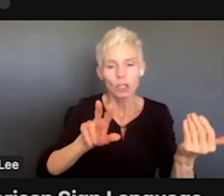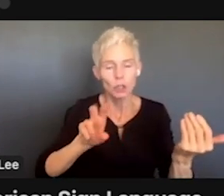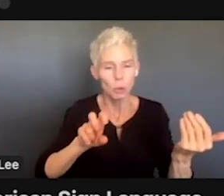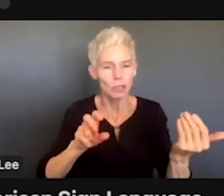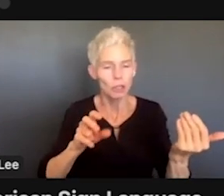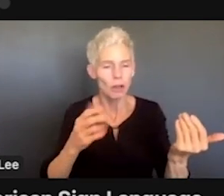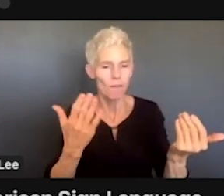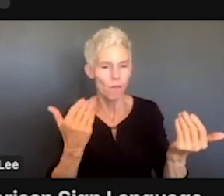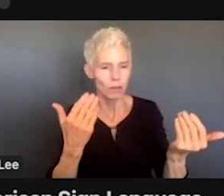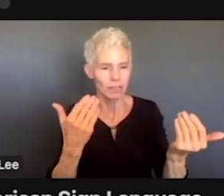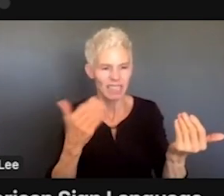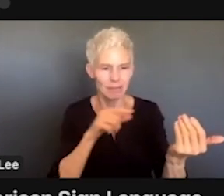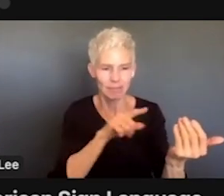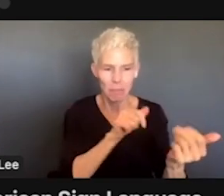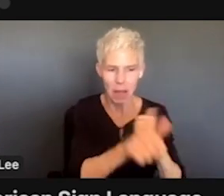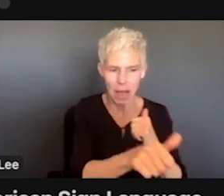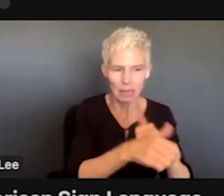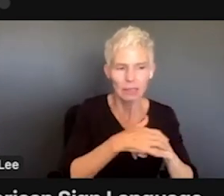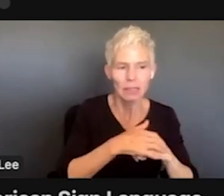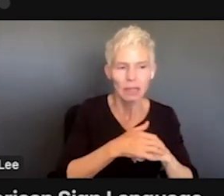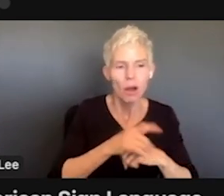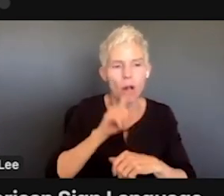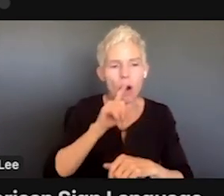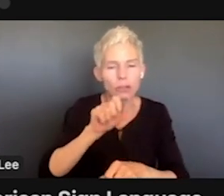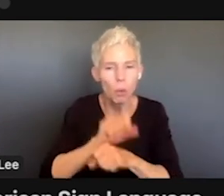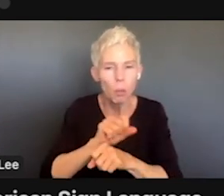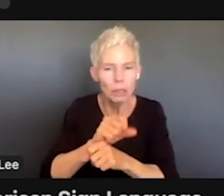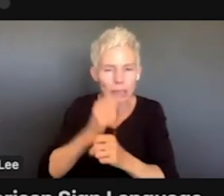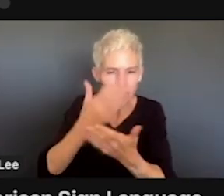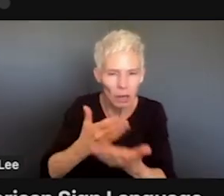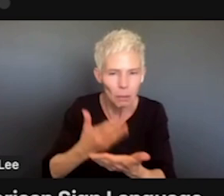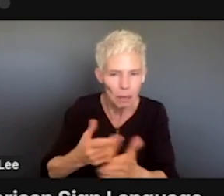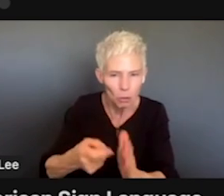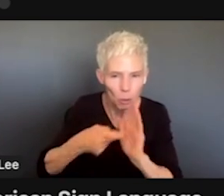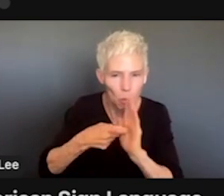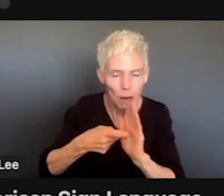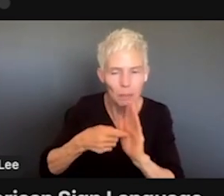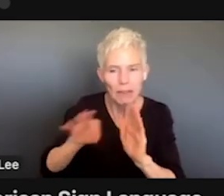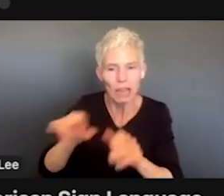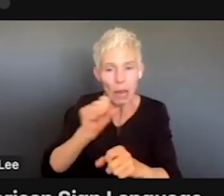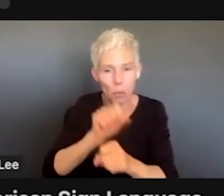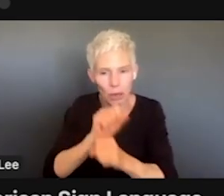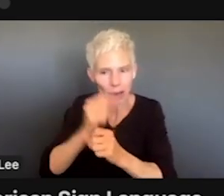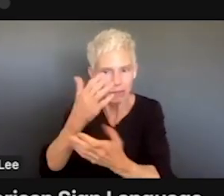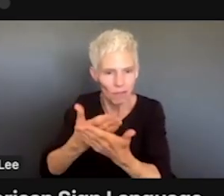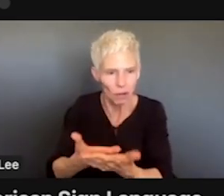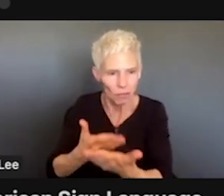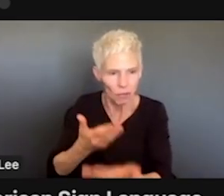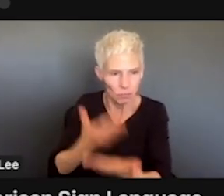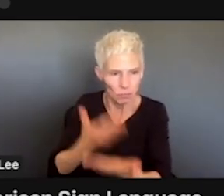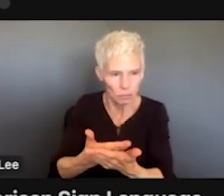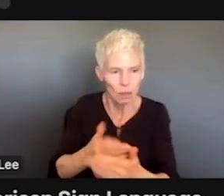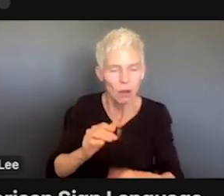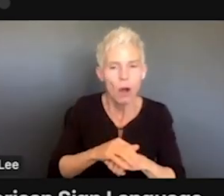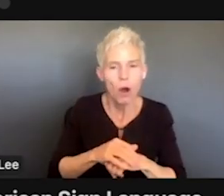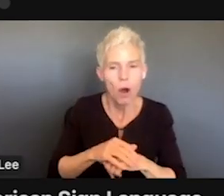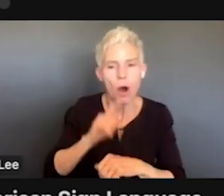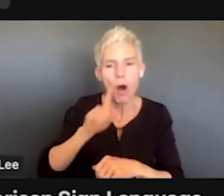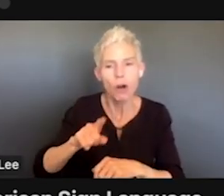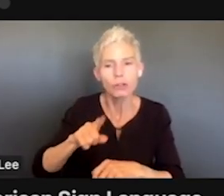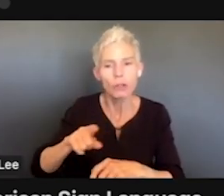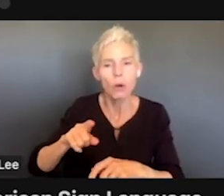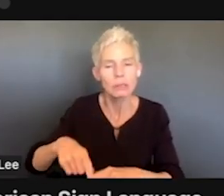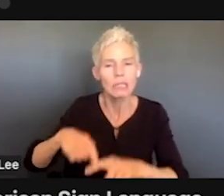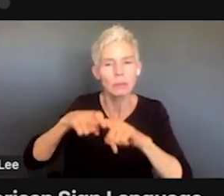provisions include Medicaid work and verification requirements, suspensions of rules to streamline Medicaid eligibility, as well as reductions